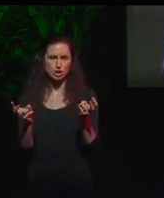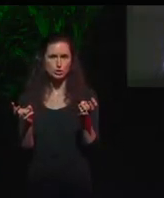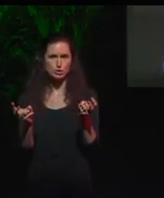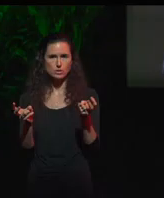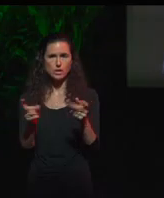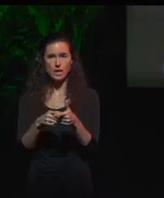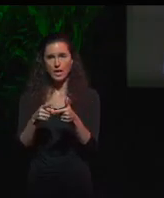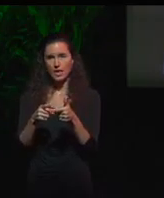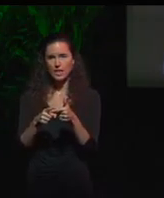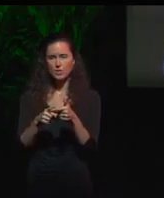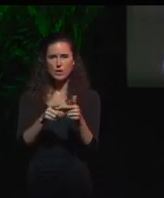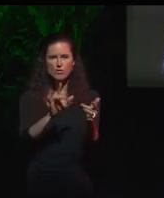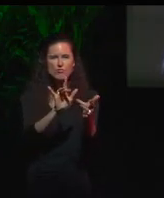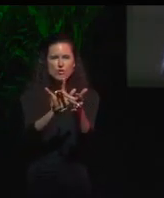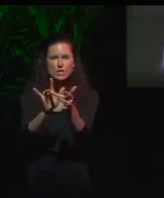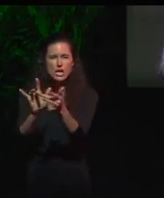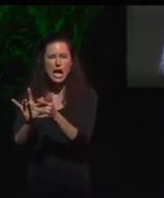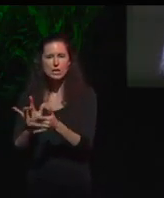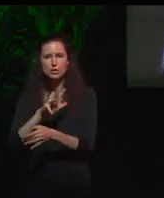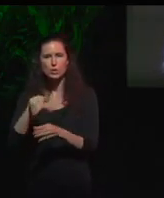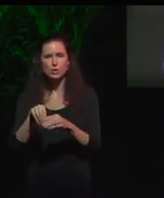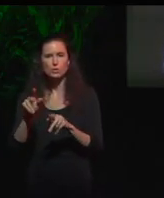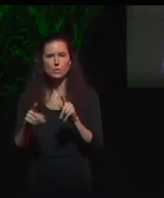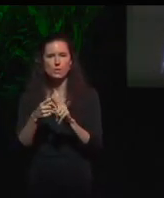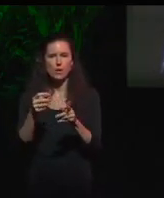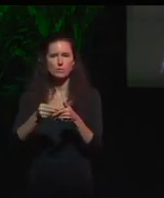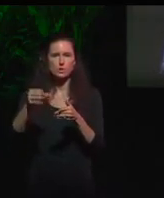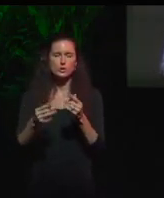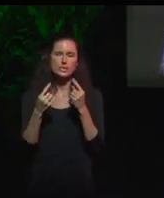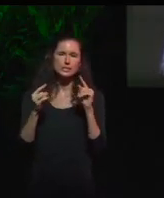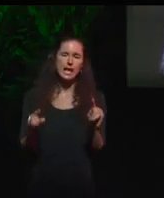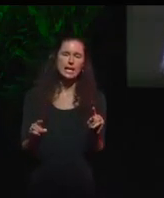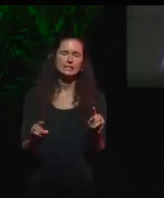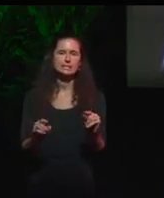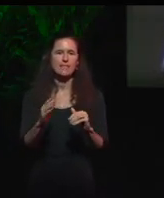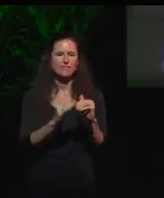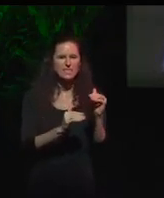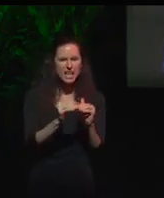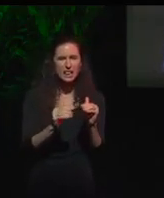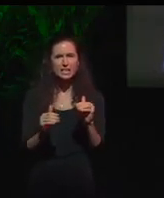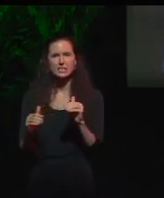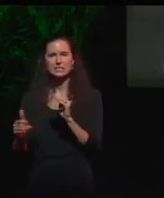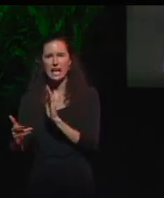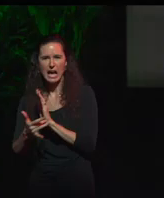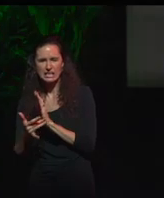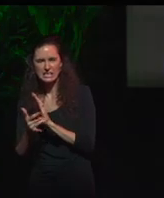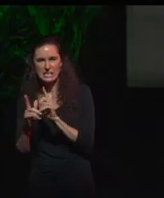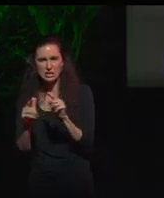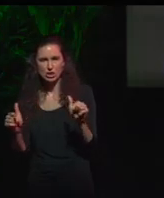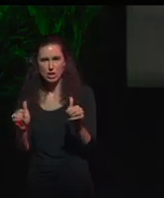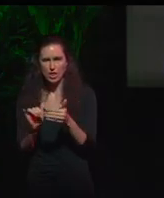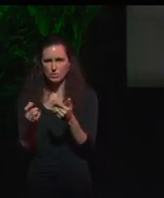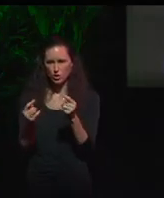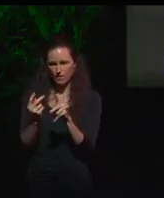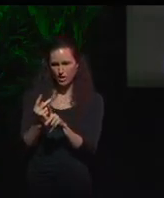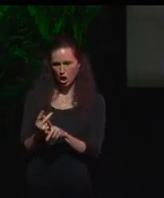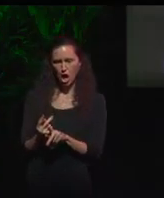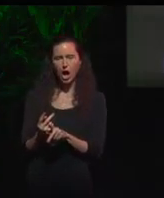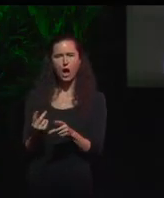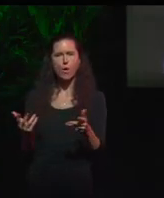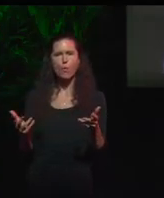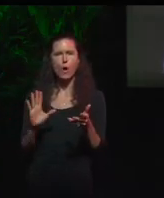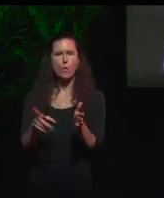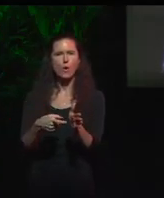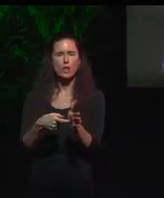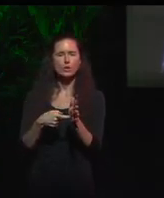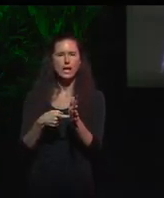And then we've reached out to include people from student success and facilities and IT as we have worked through the questions of what will it take to have a good